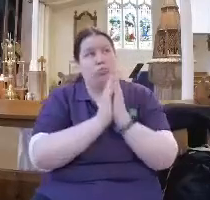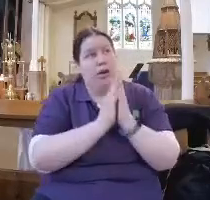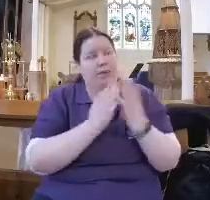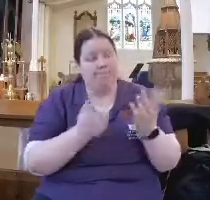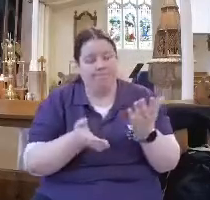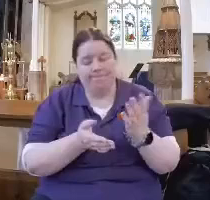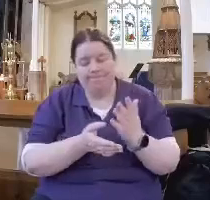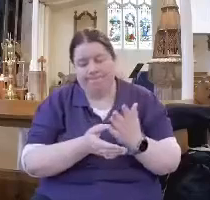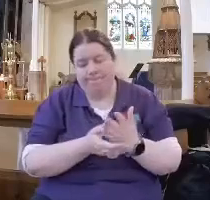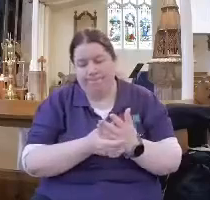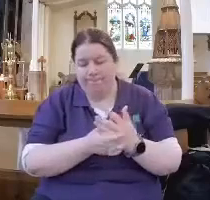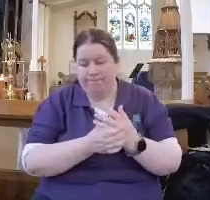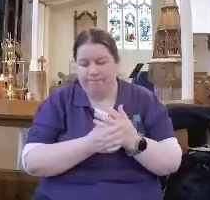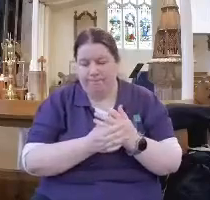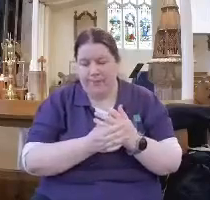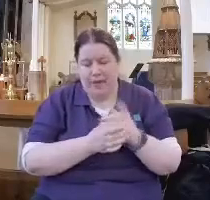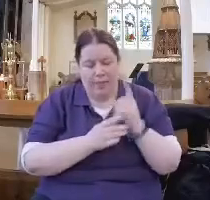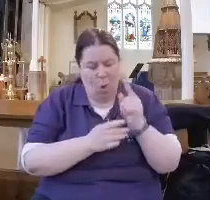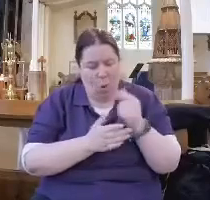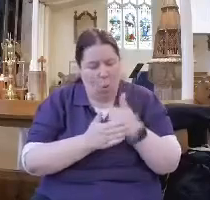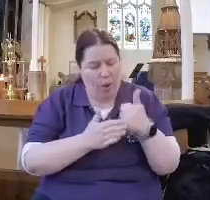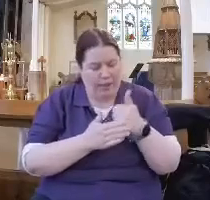always these